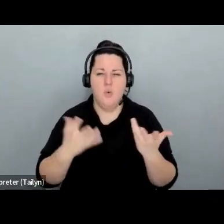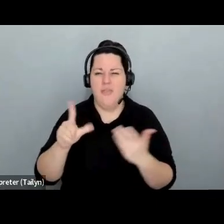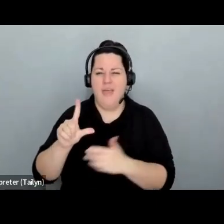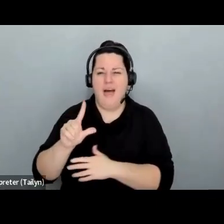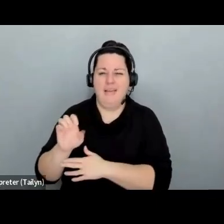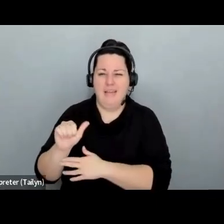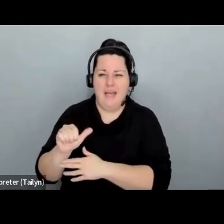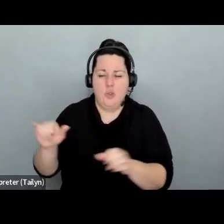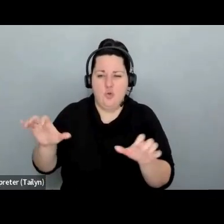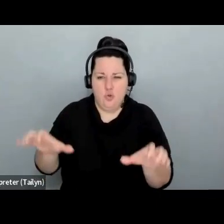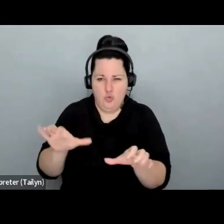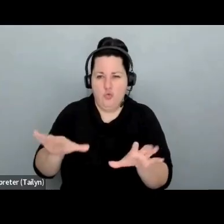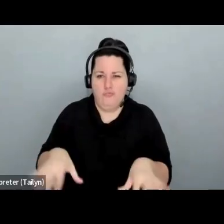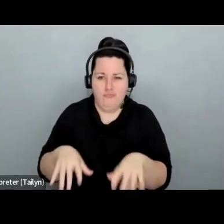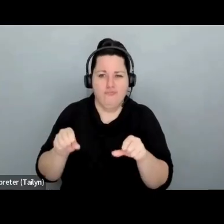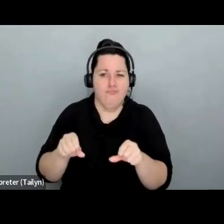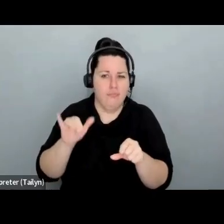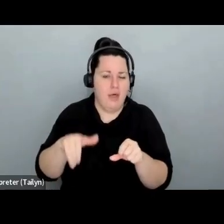LEAs.